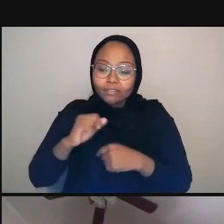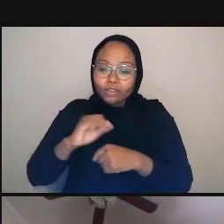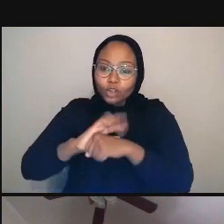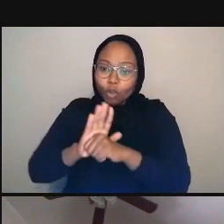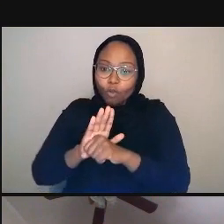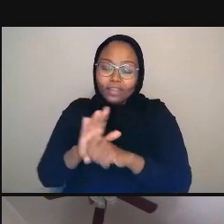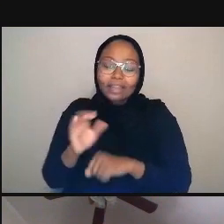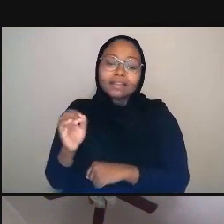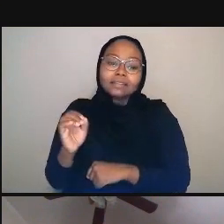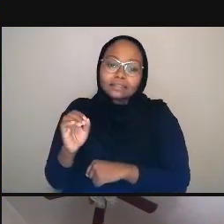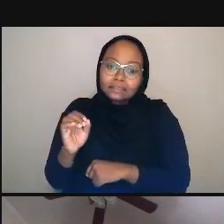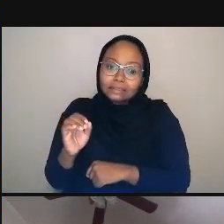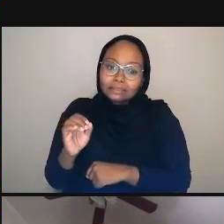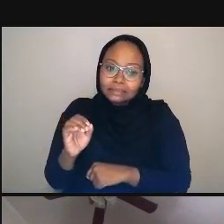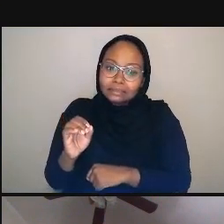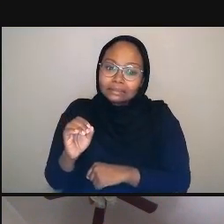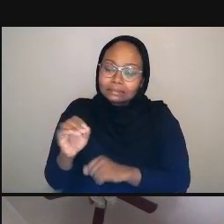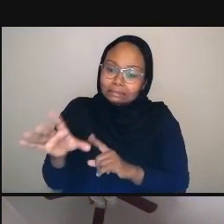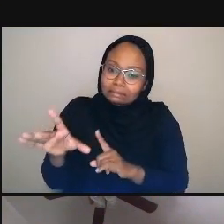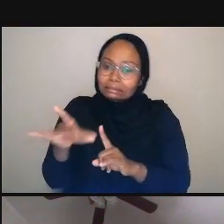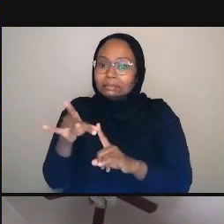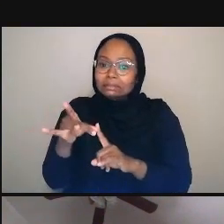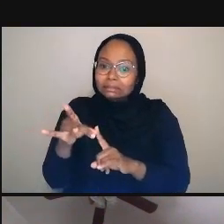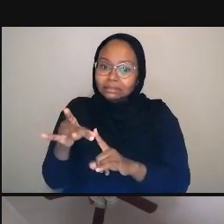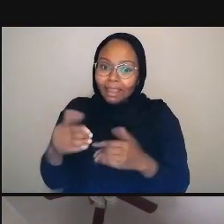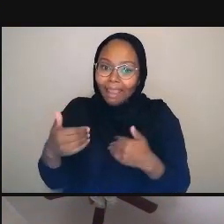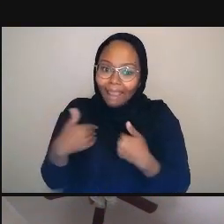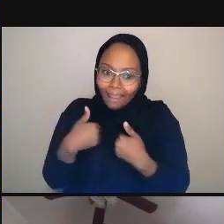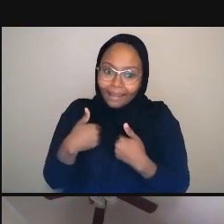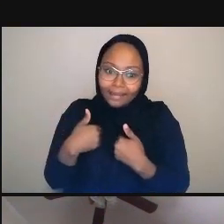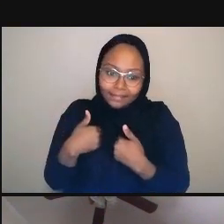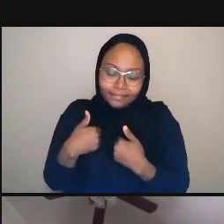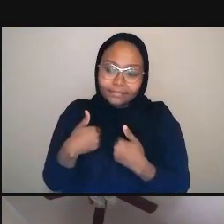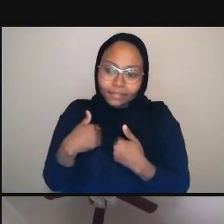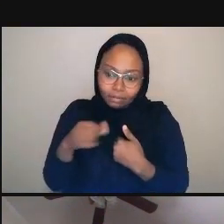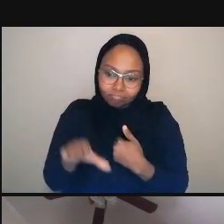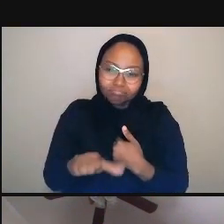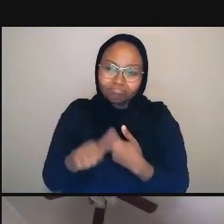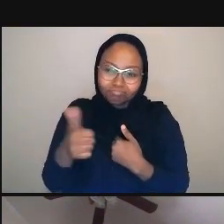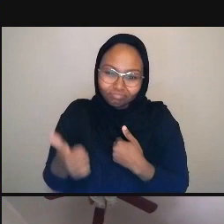and recover have a constellation of signs